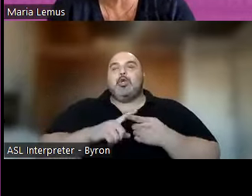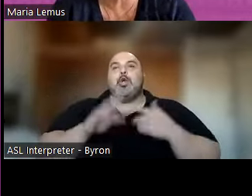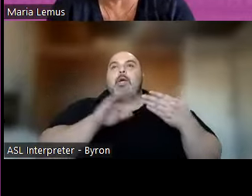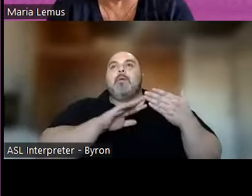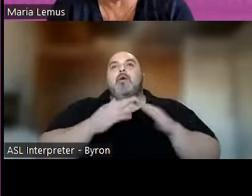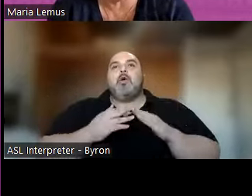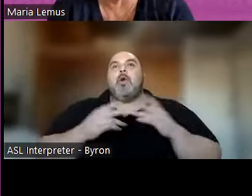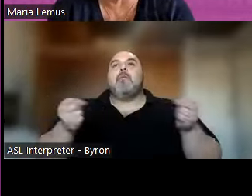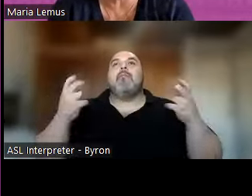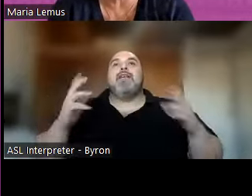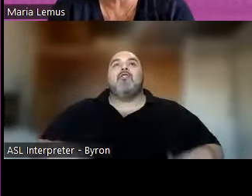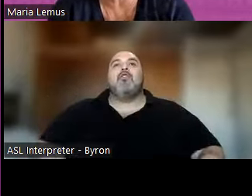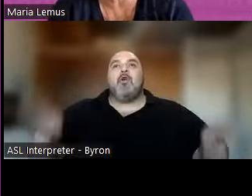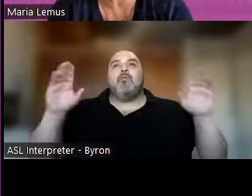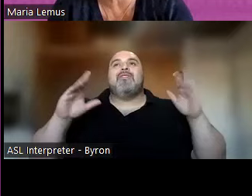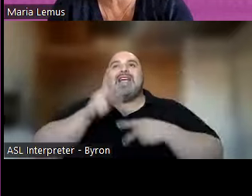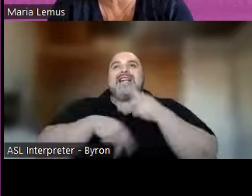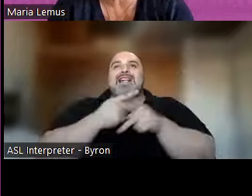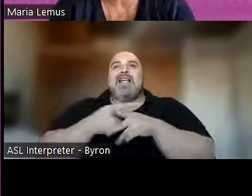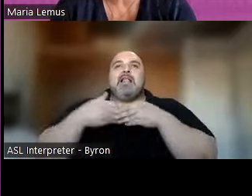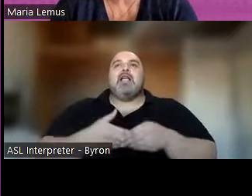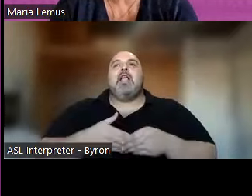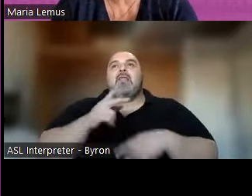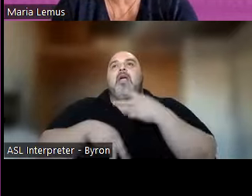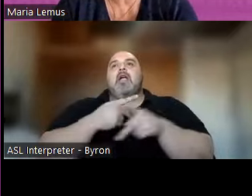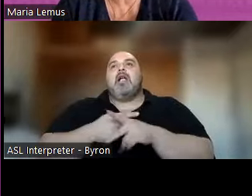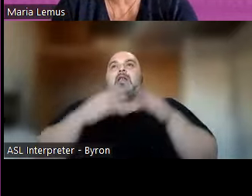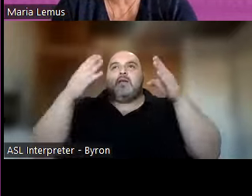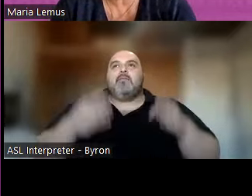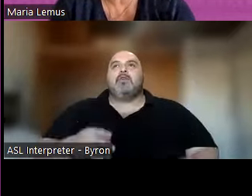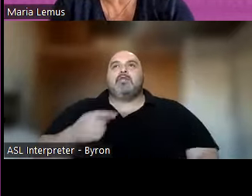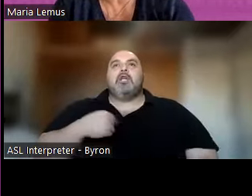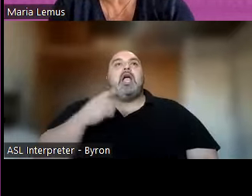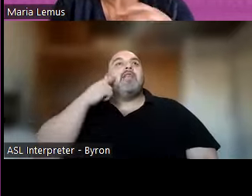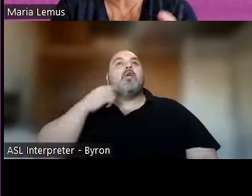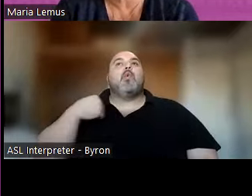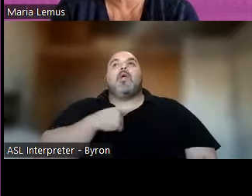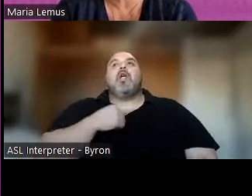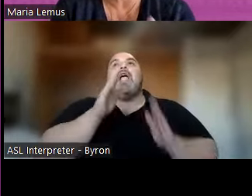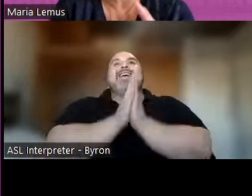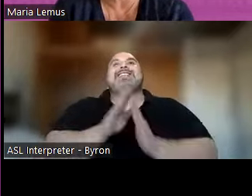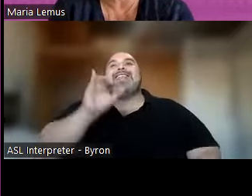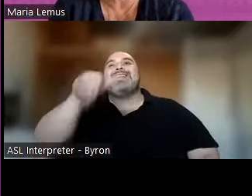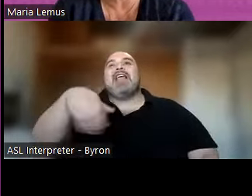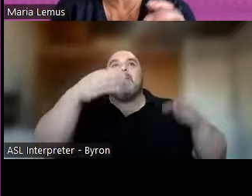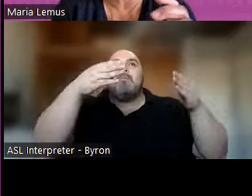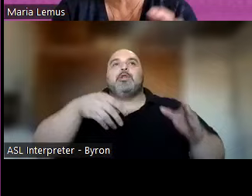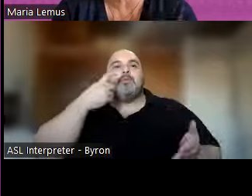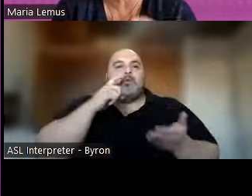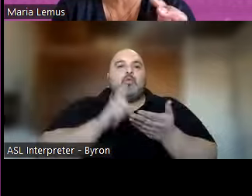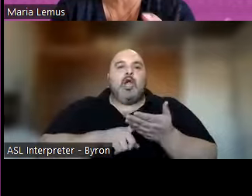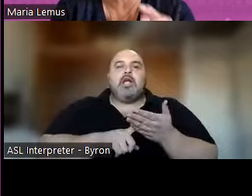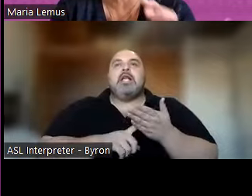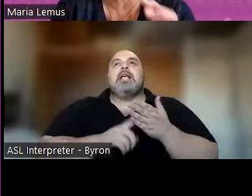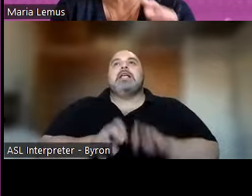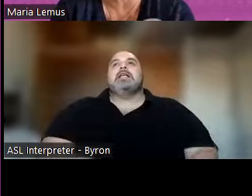us have grown up with that type of leader, that type of person. I think what we're asking is that person to be recognized as key